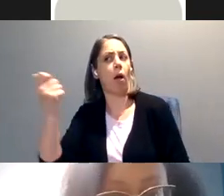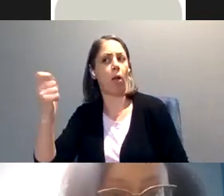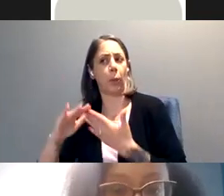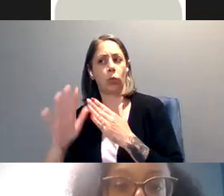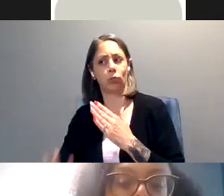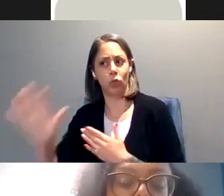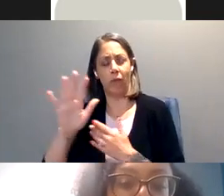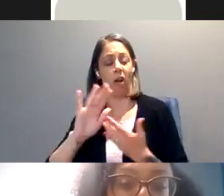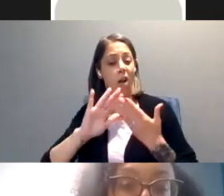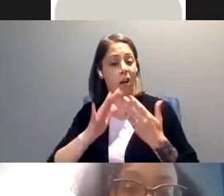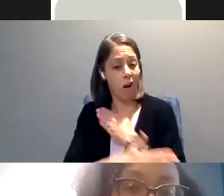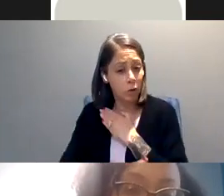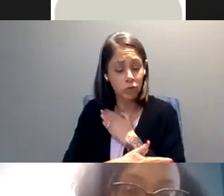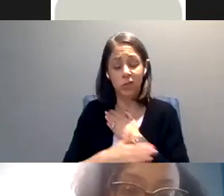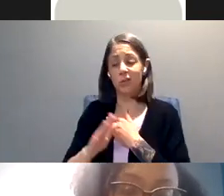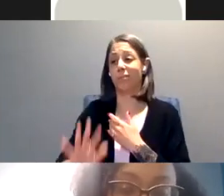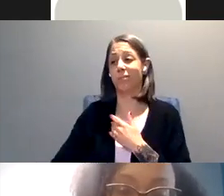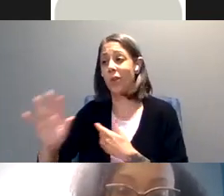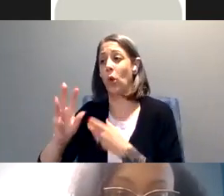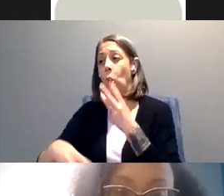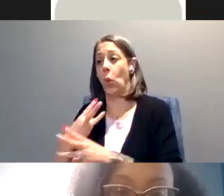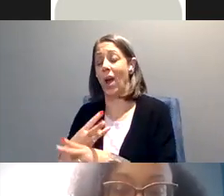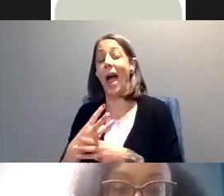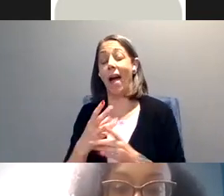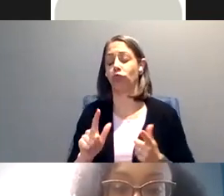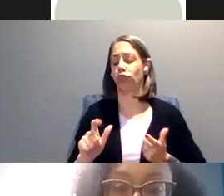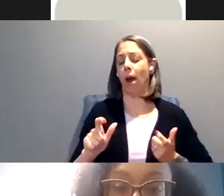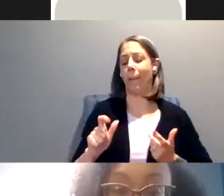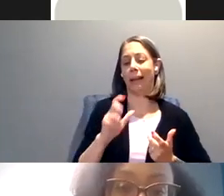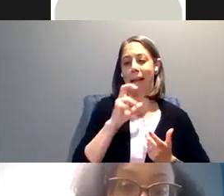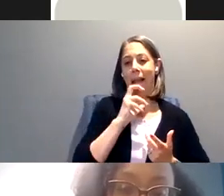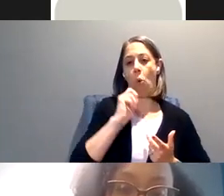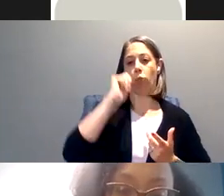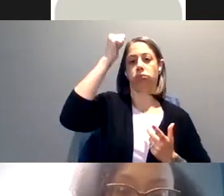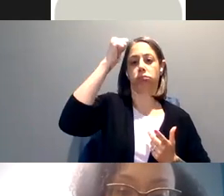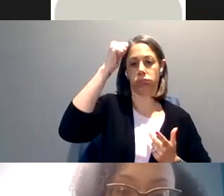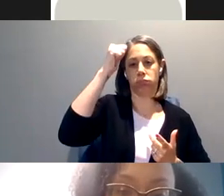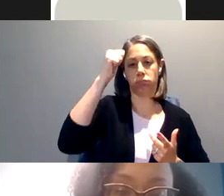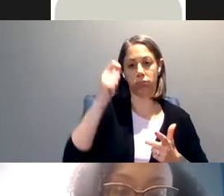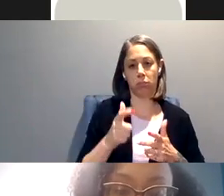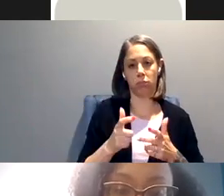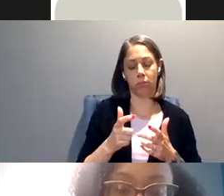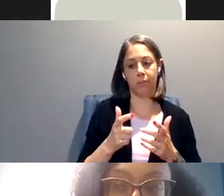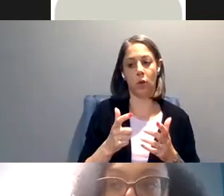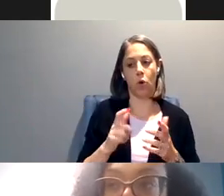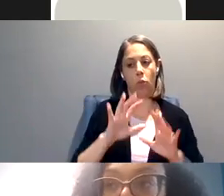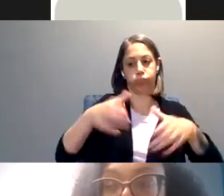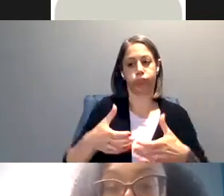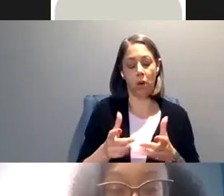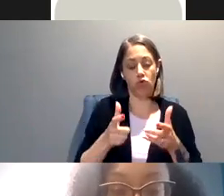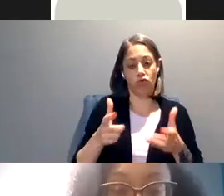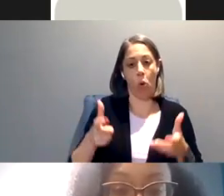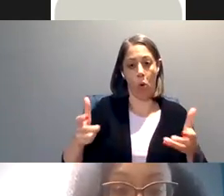across the world, have a rapidly aging population. And with that rapidly aging population,